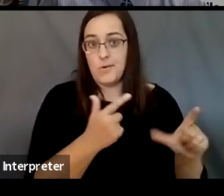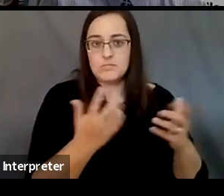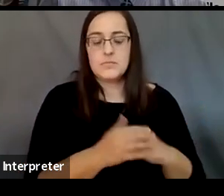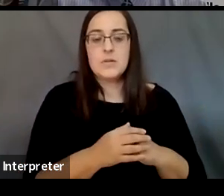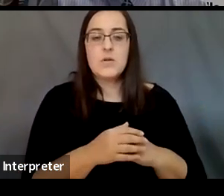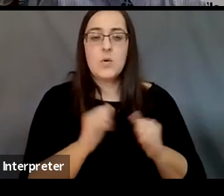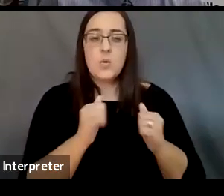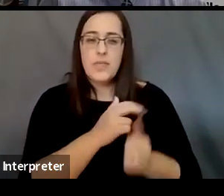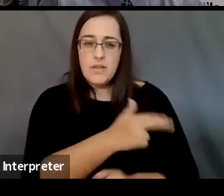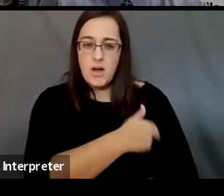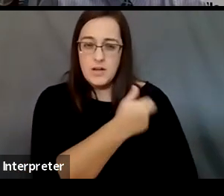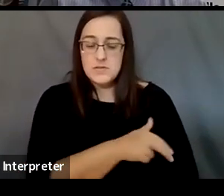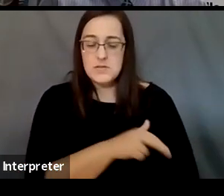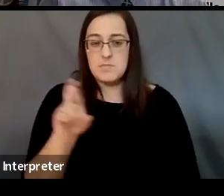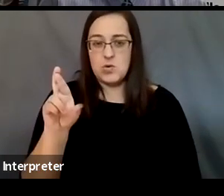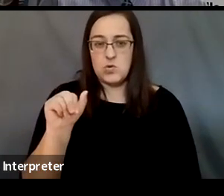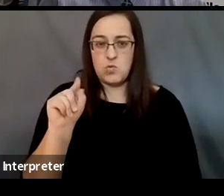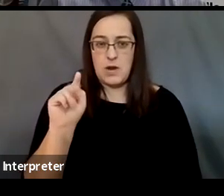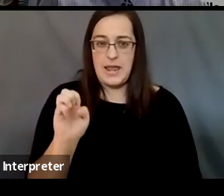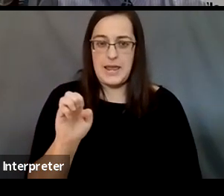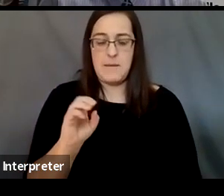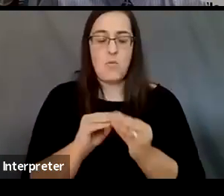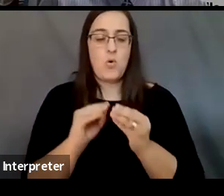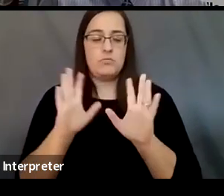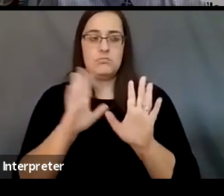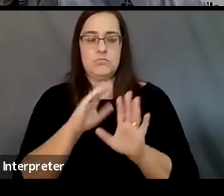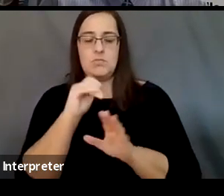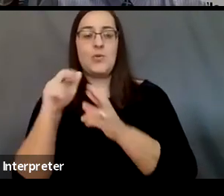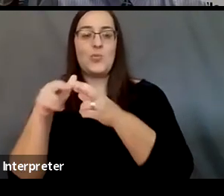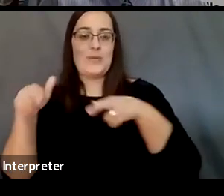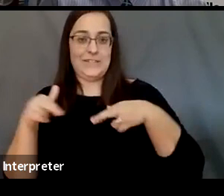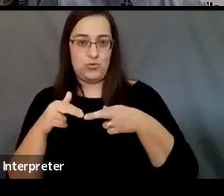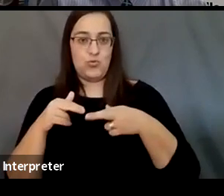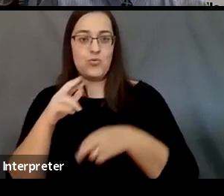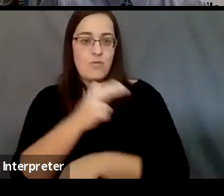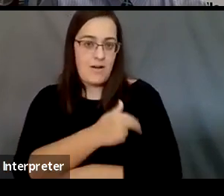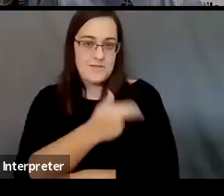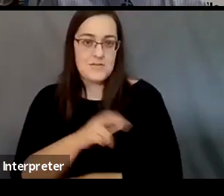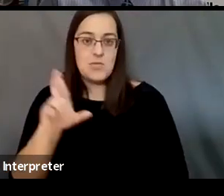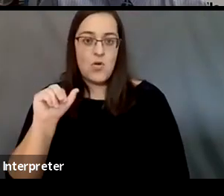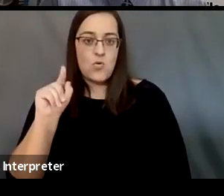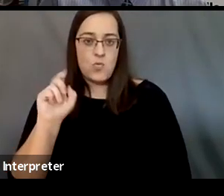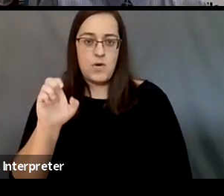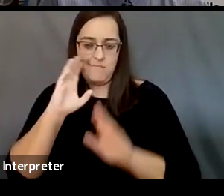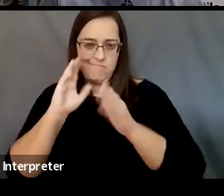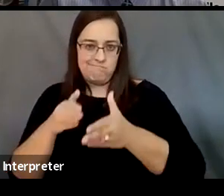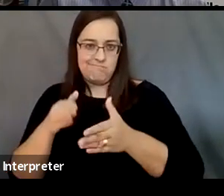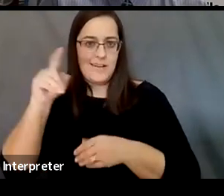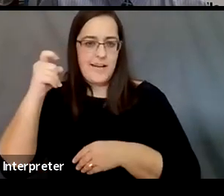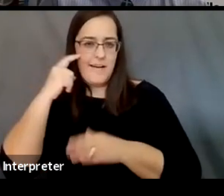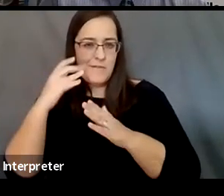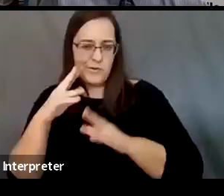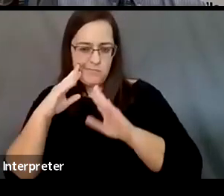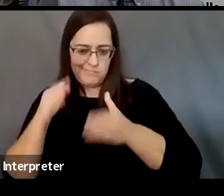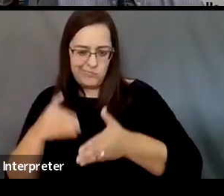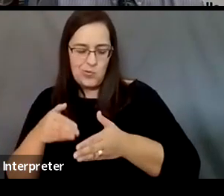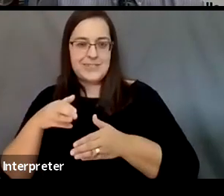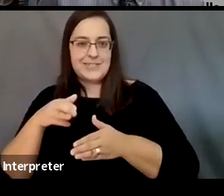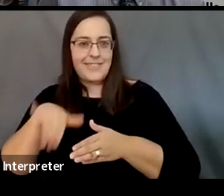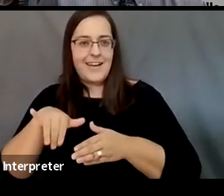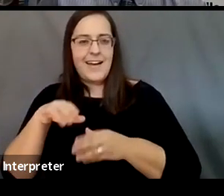the hospitalization rate, the more regional hospitalization rate rather, being focused on by the state, has there been